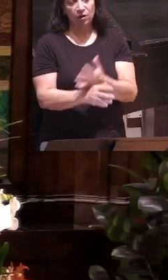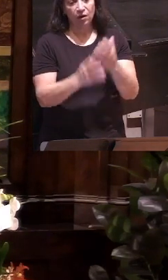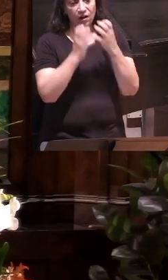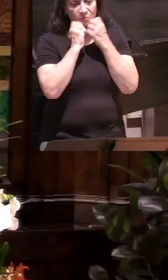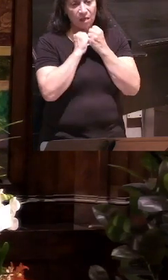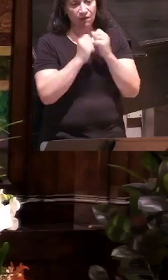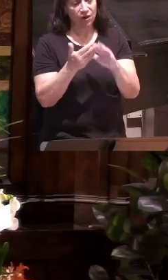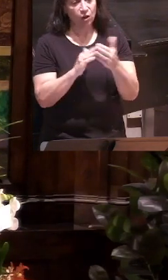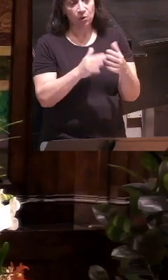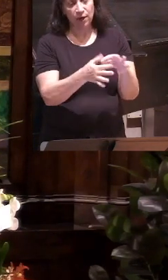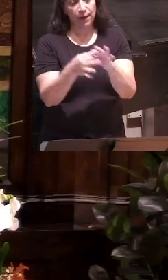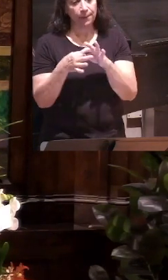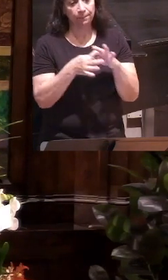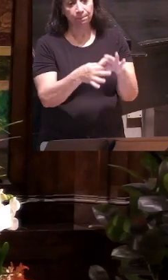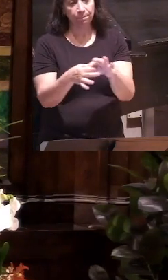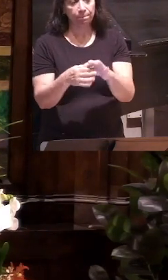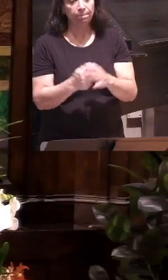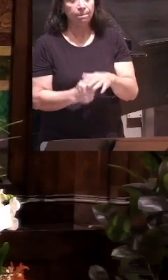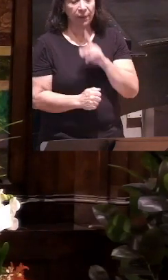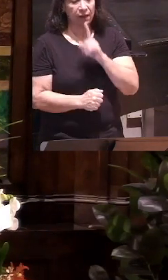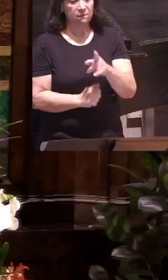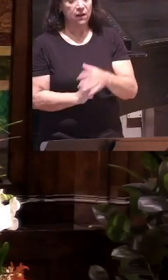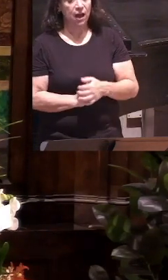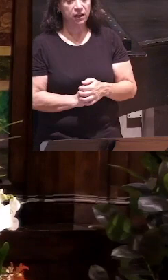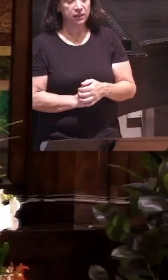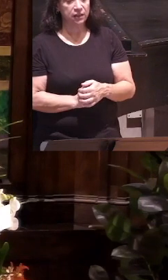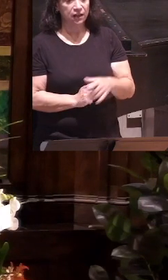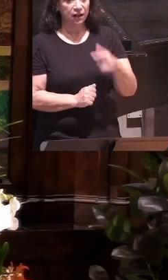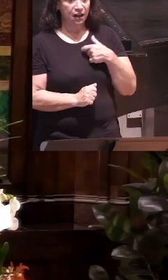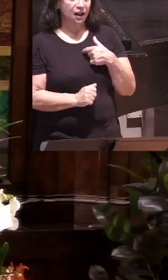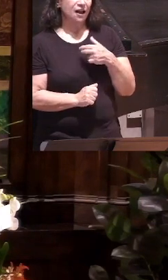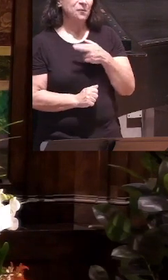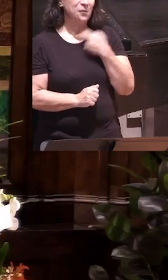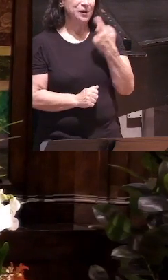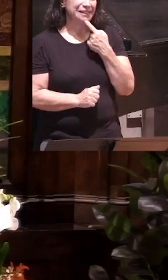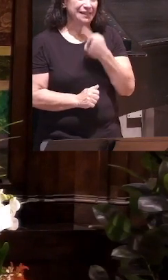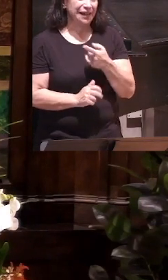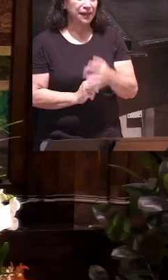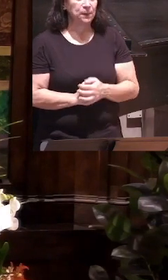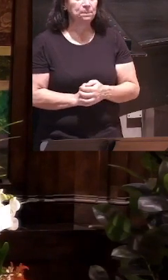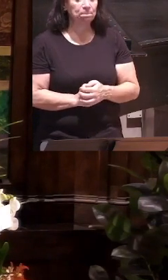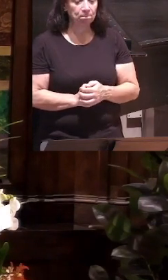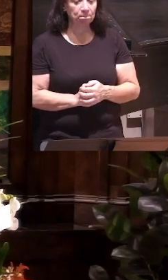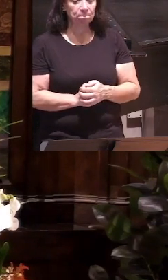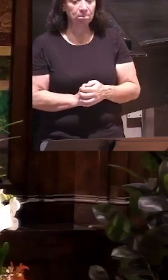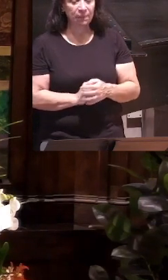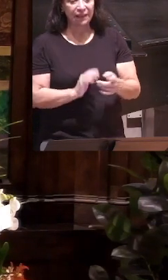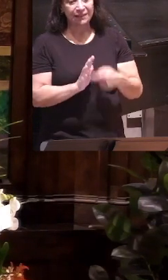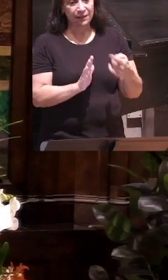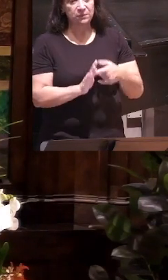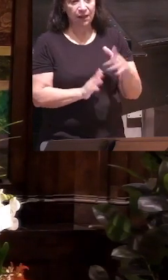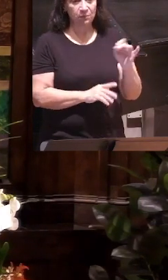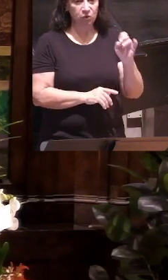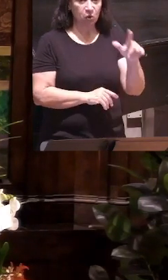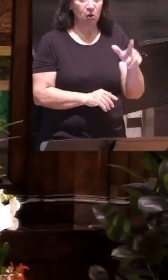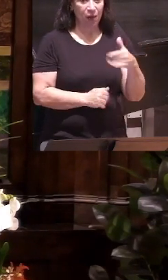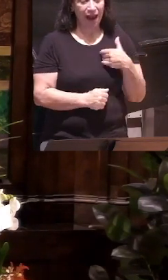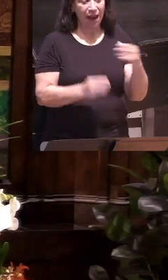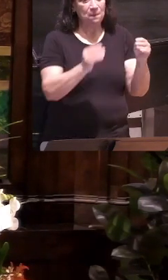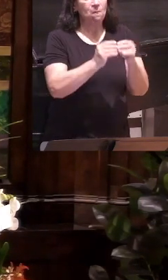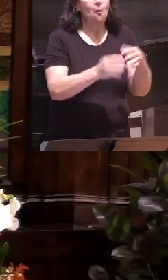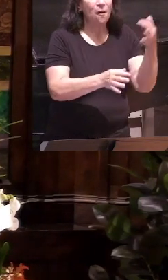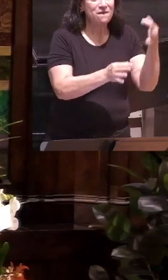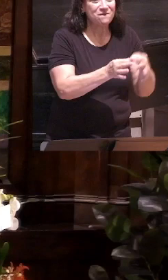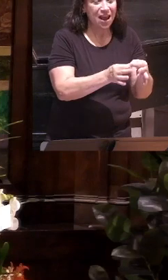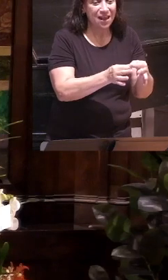beloved community. In fact, I dare to say that at times Earl had more